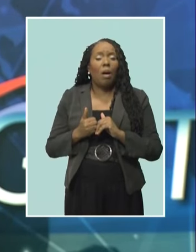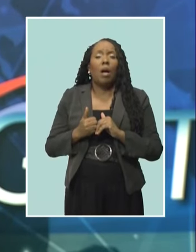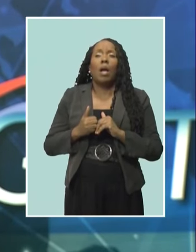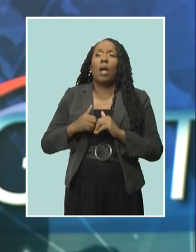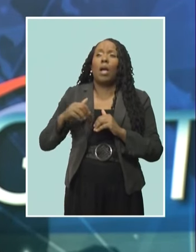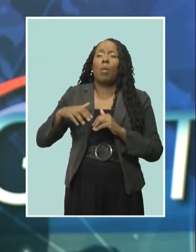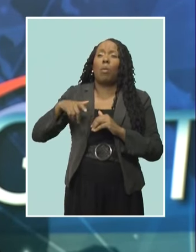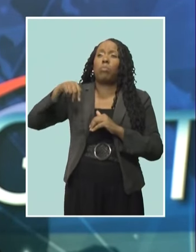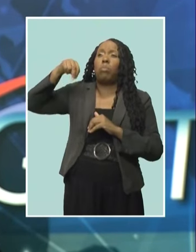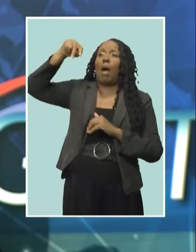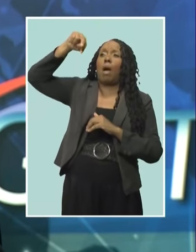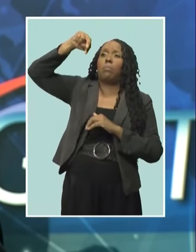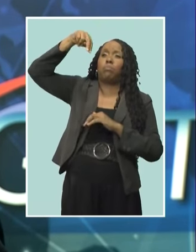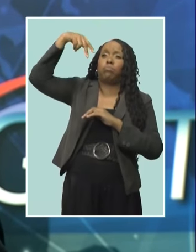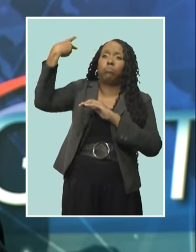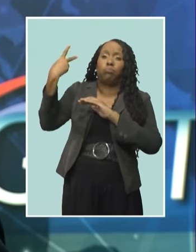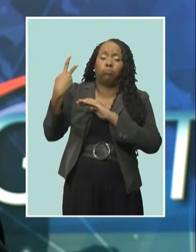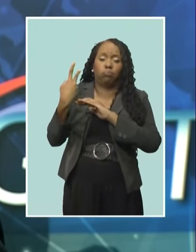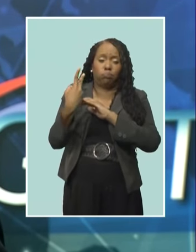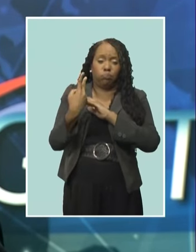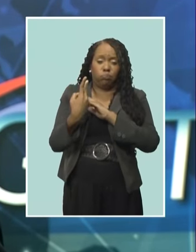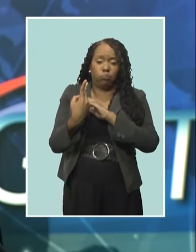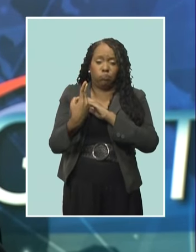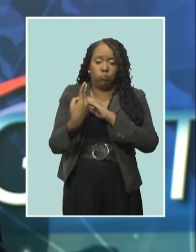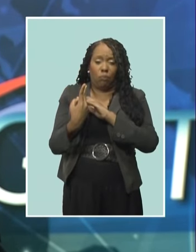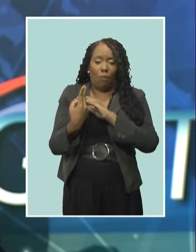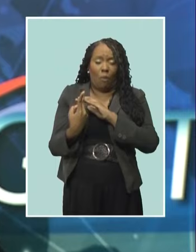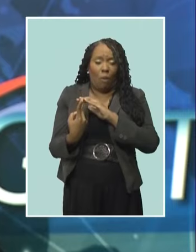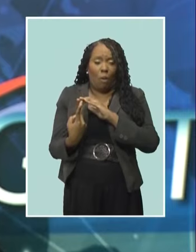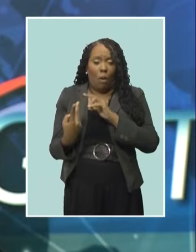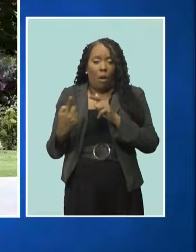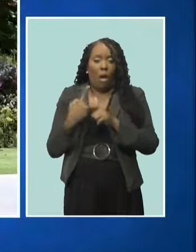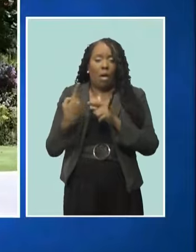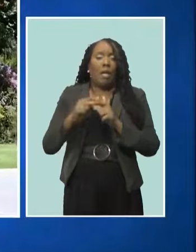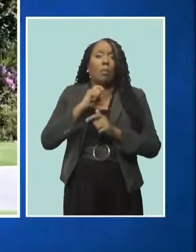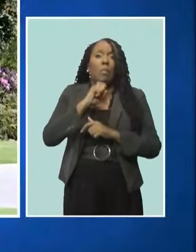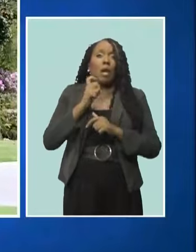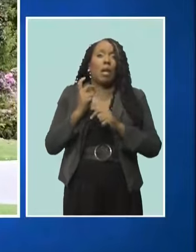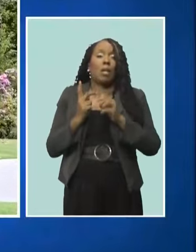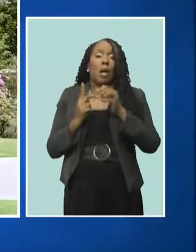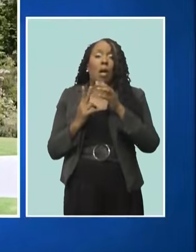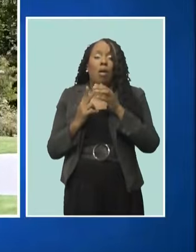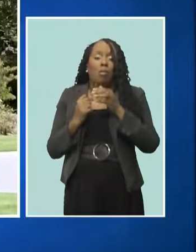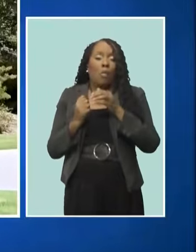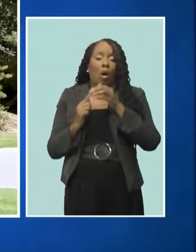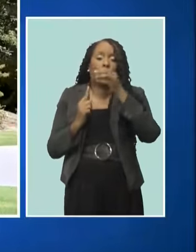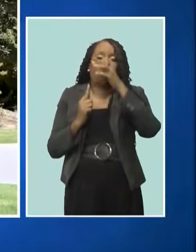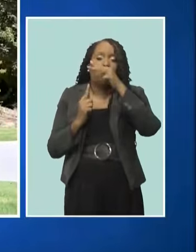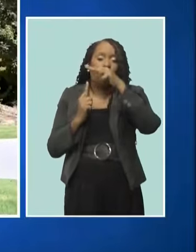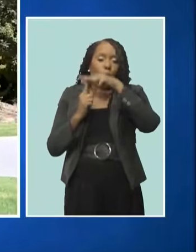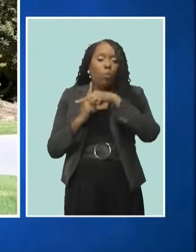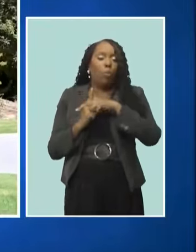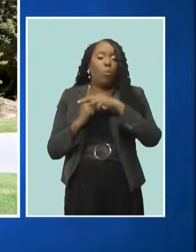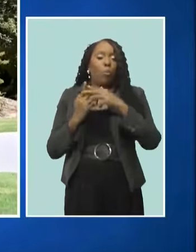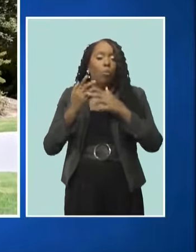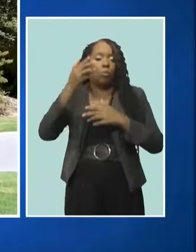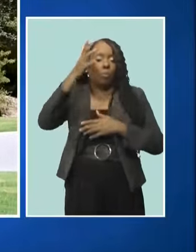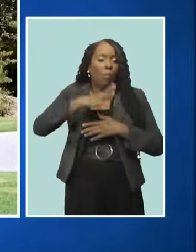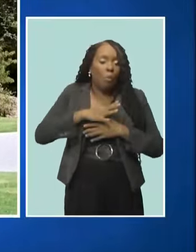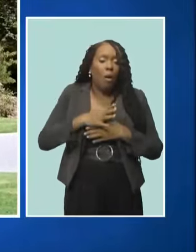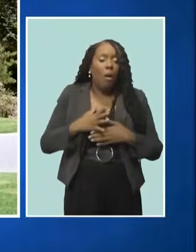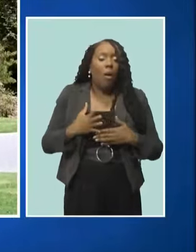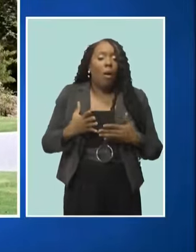impaled on a piece of steel. It happened on the compound of this upscale development. The Barbados Police Service, in a